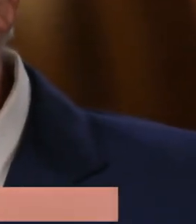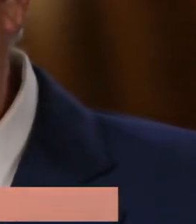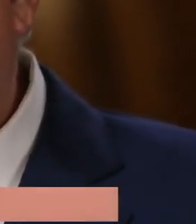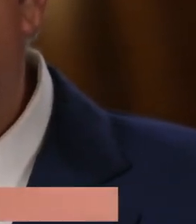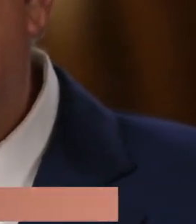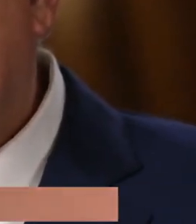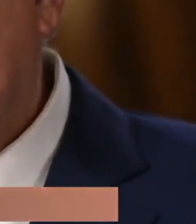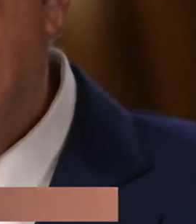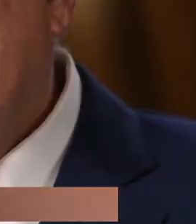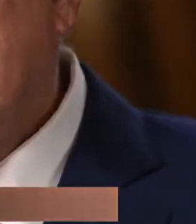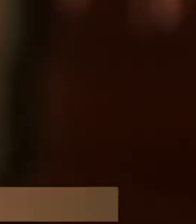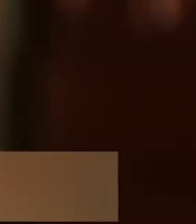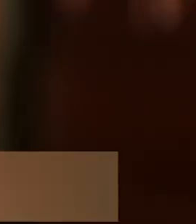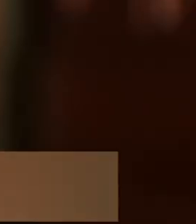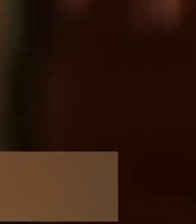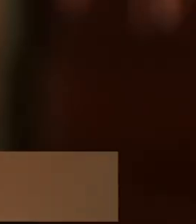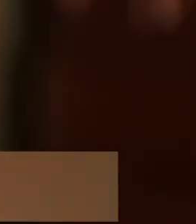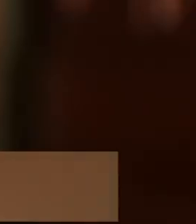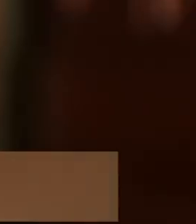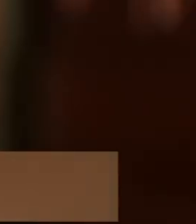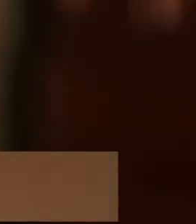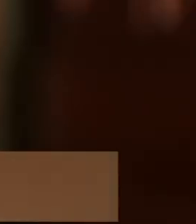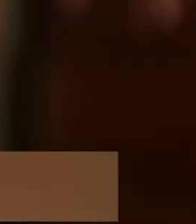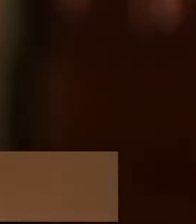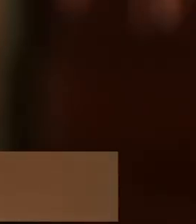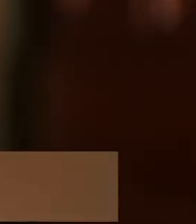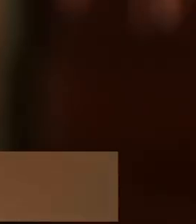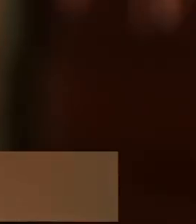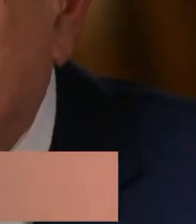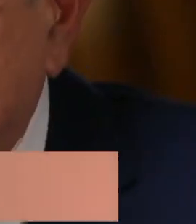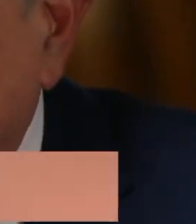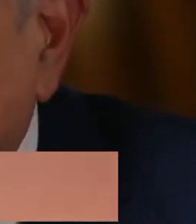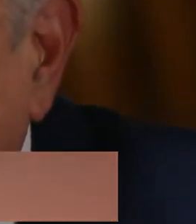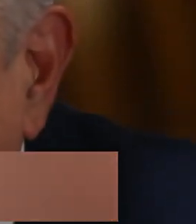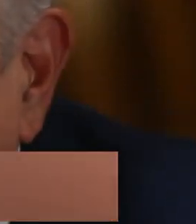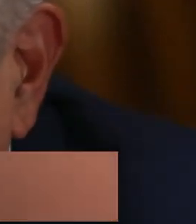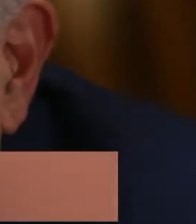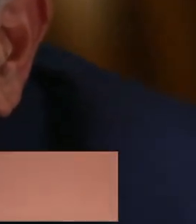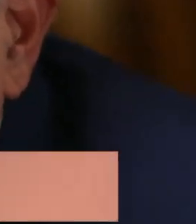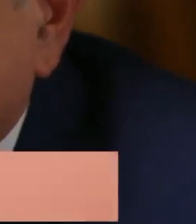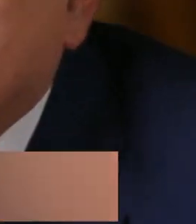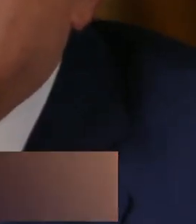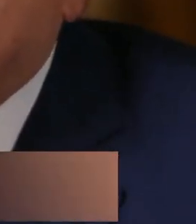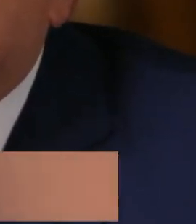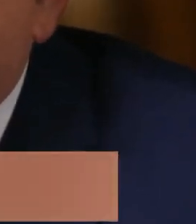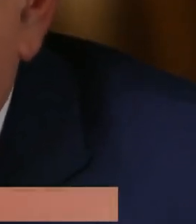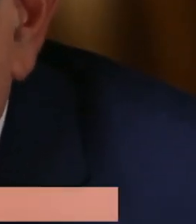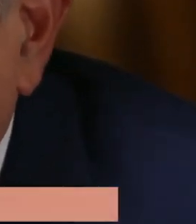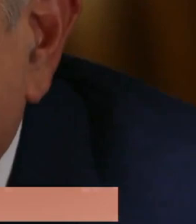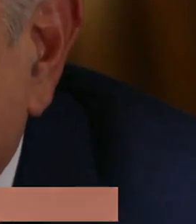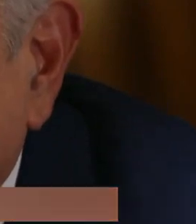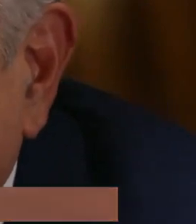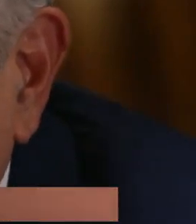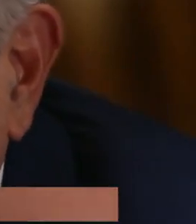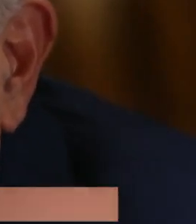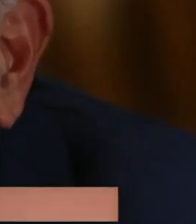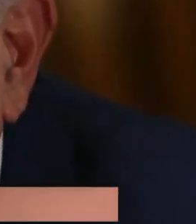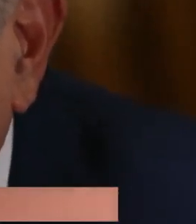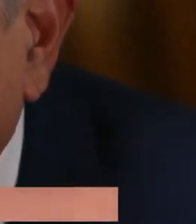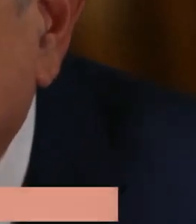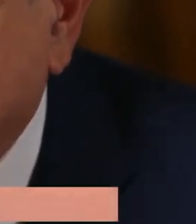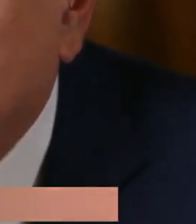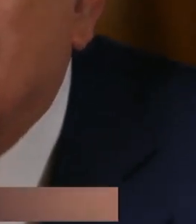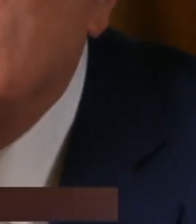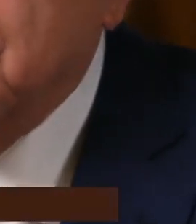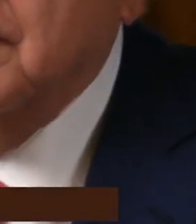país extranjero. Tenemos una muy buena relación con el gobierno de Estados Unidos, pero no de